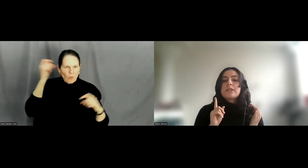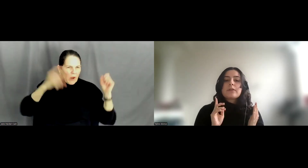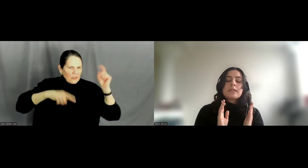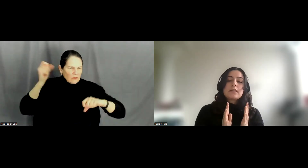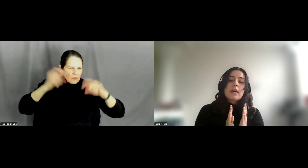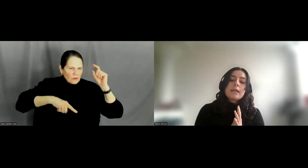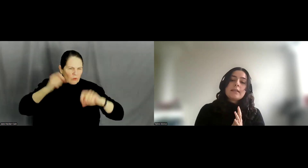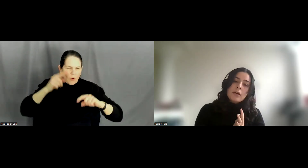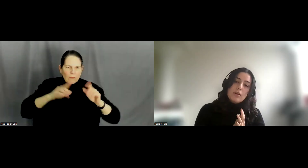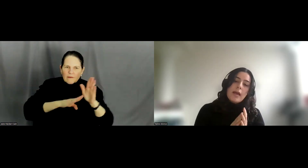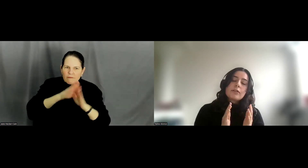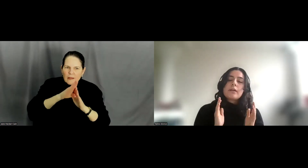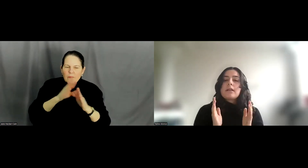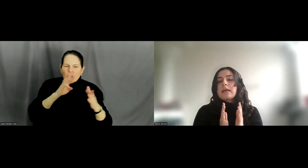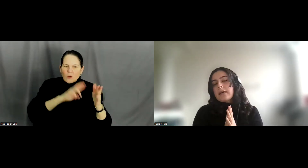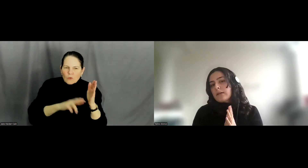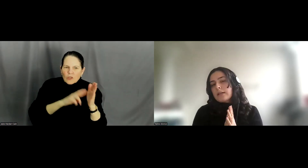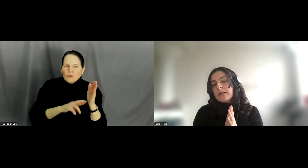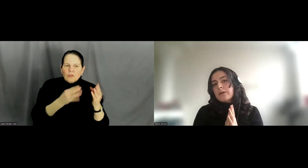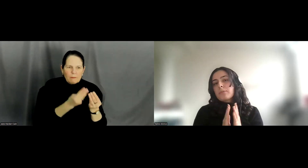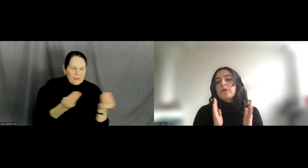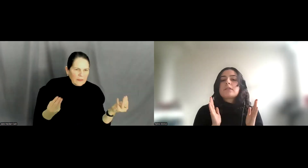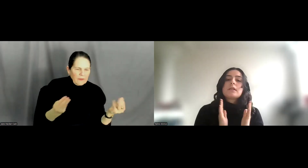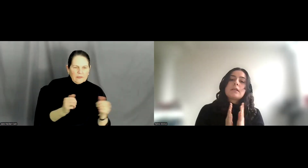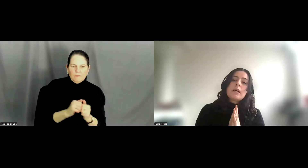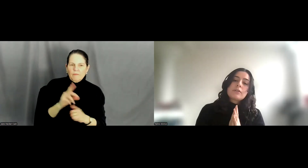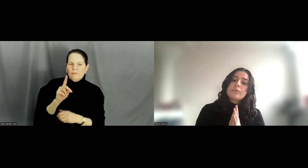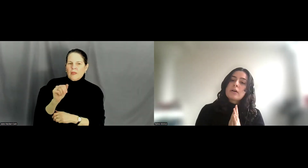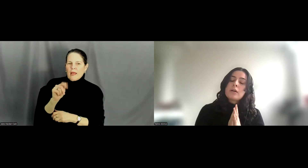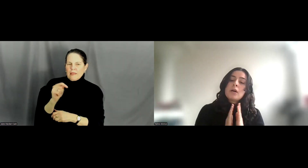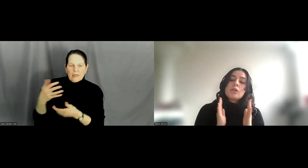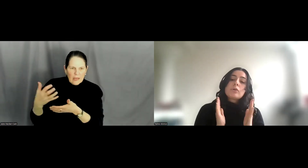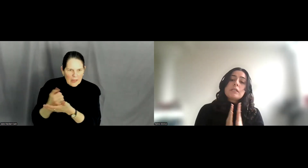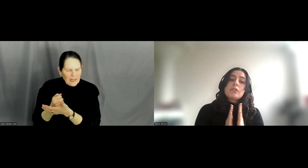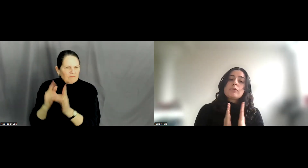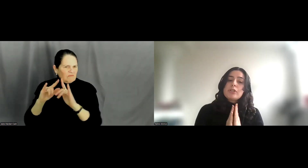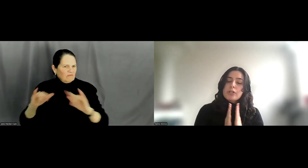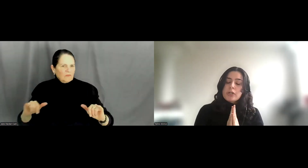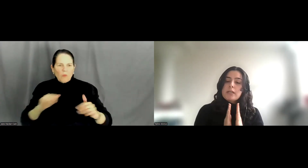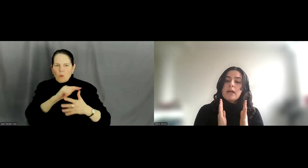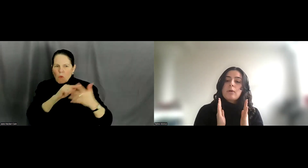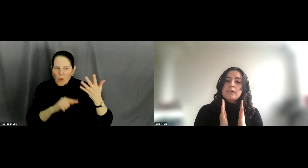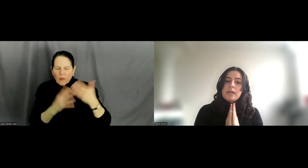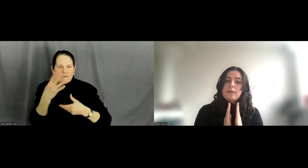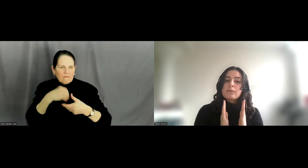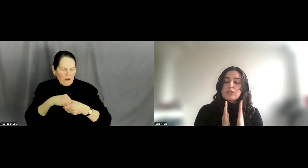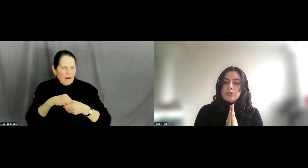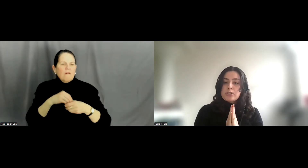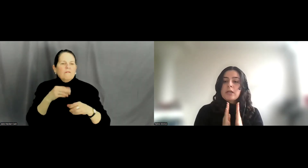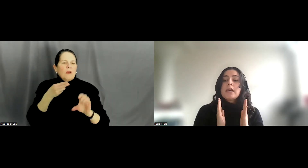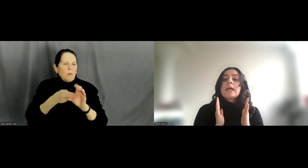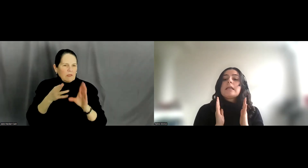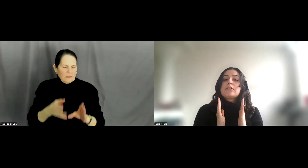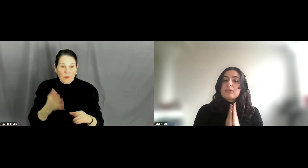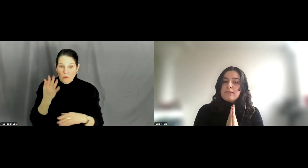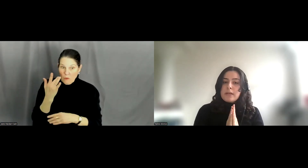research materials, data collection, analytical process, and so on. So this is to ensure that a qualitative